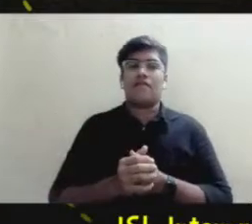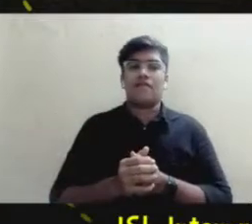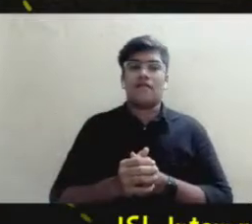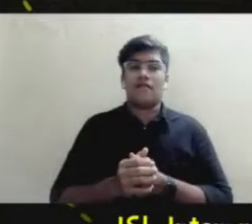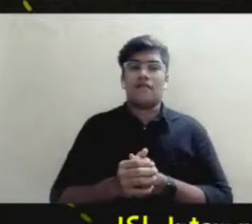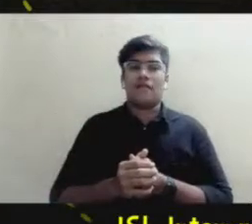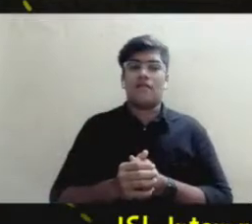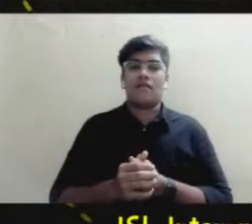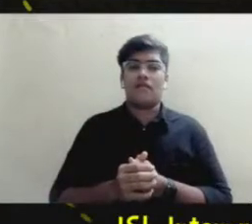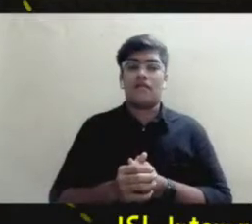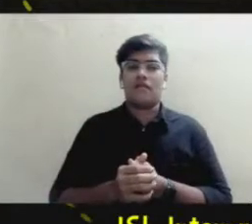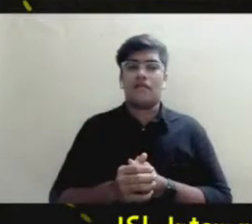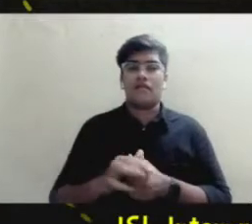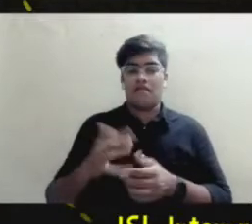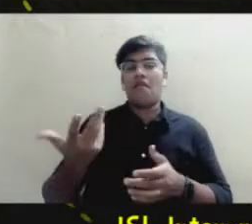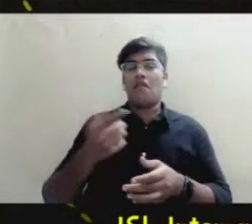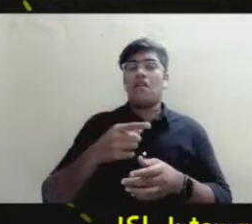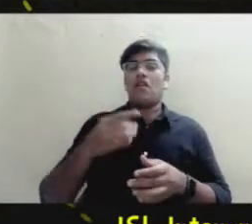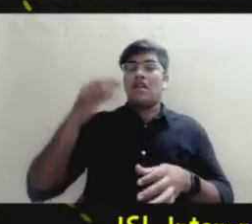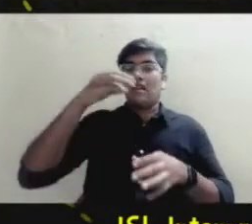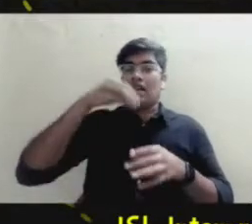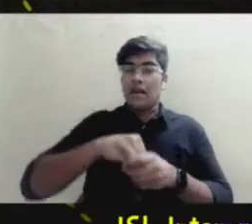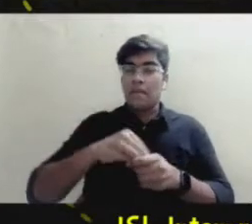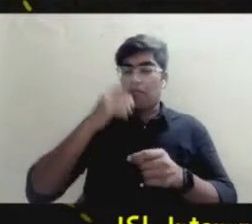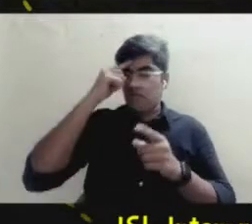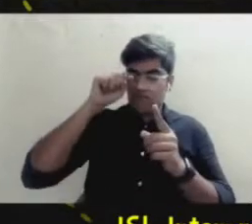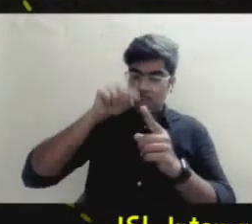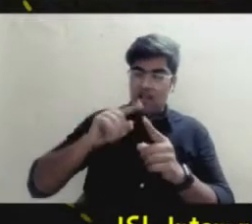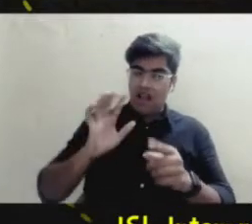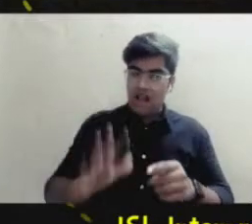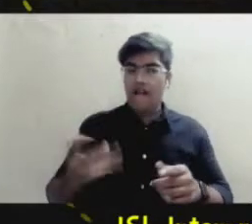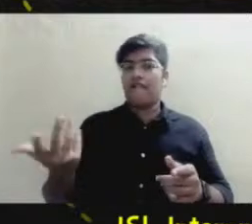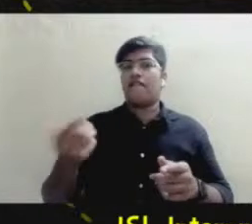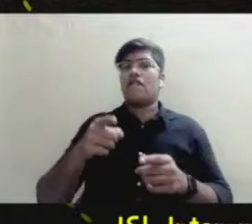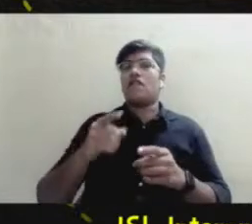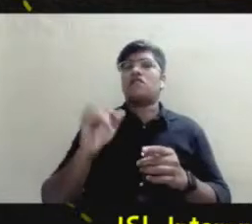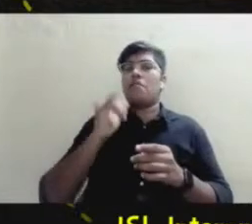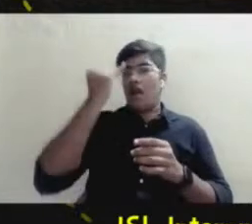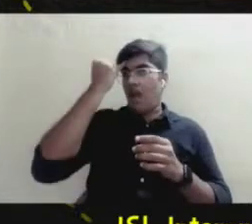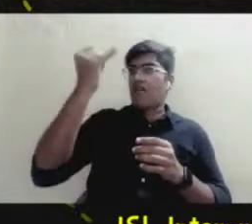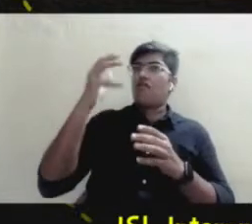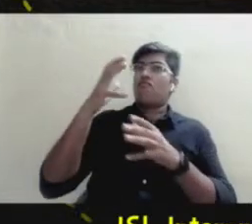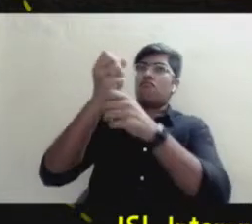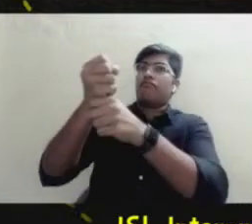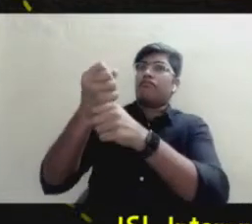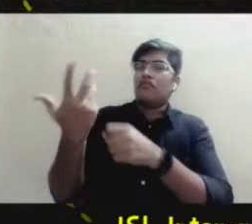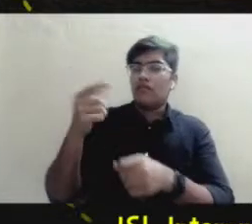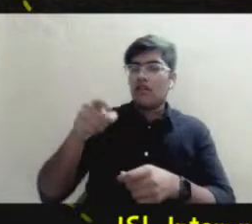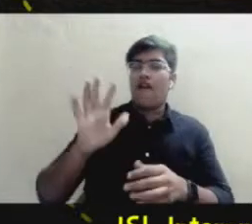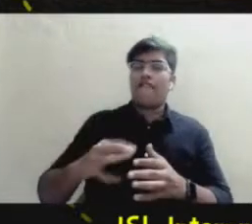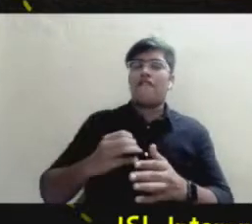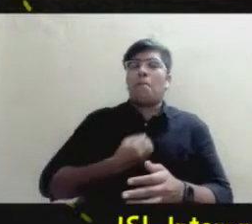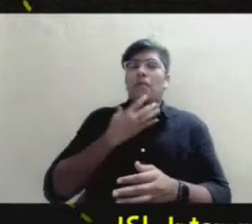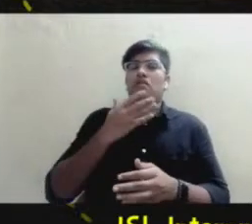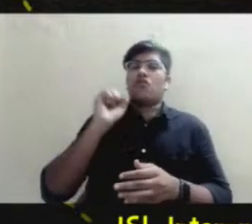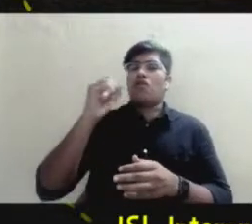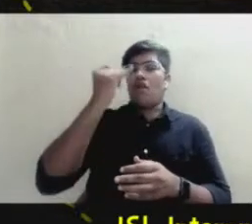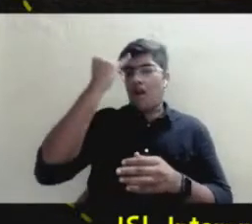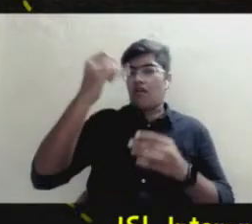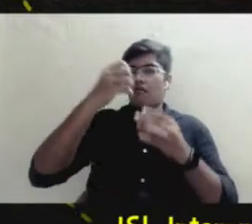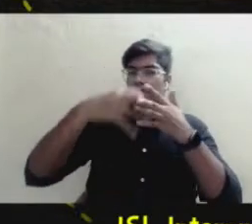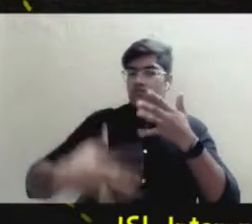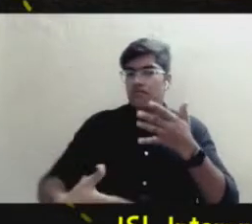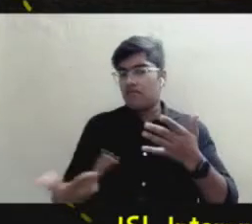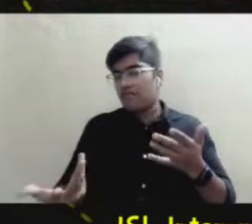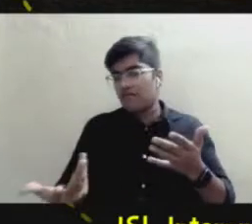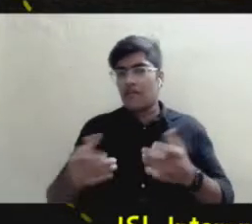be deeply immersed in loving a spiritual idea. They're all different forms of pleasure in a way that human beings have, and through which